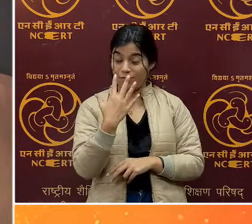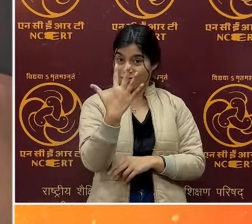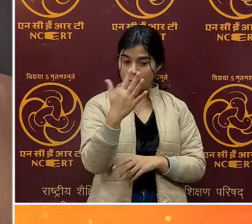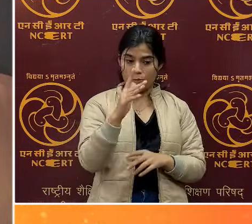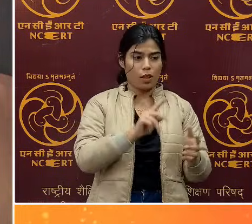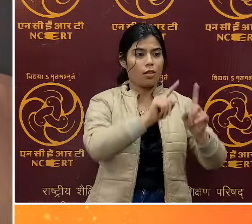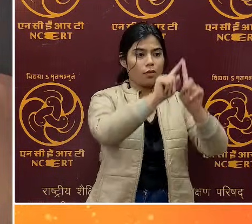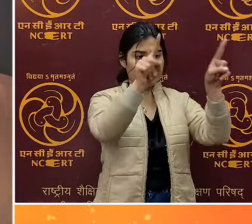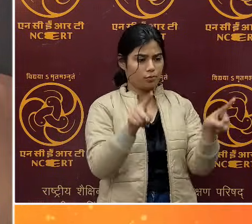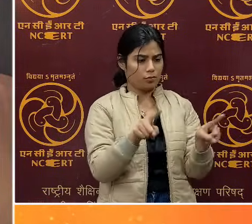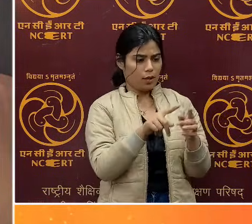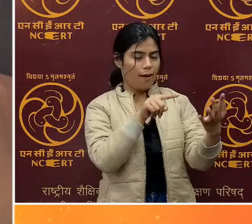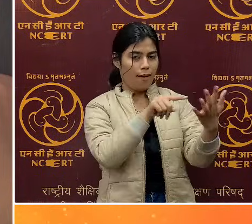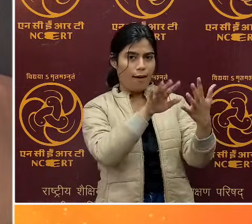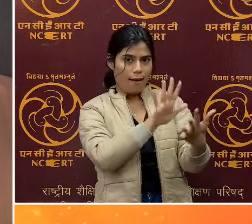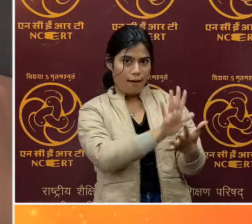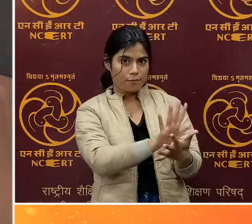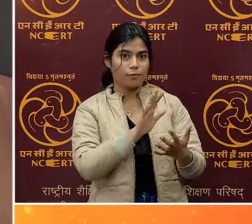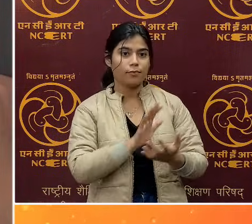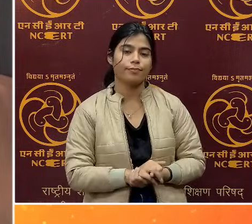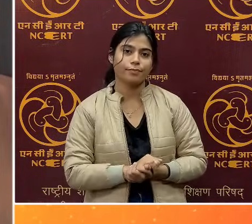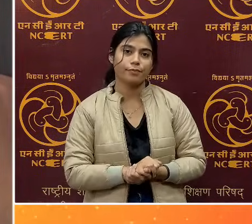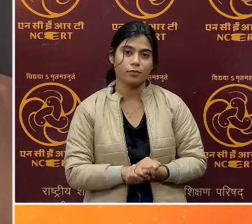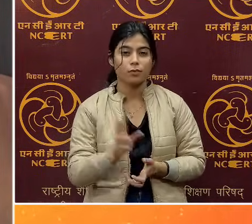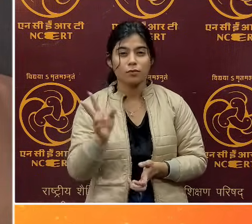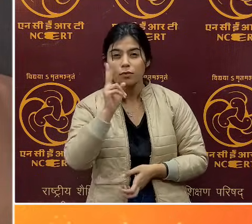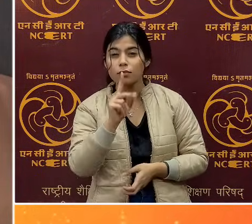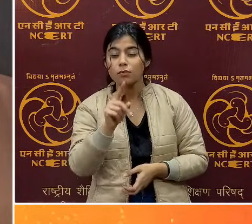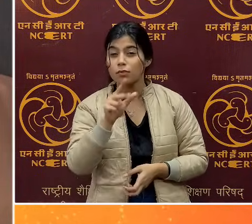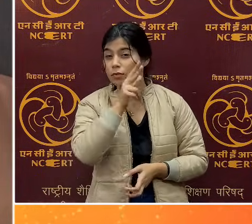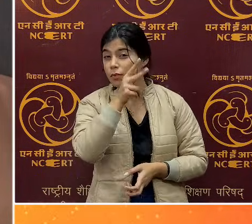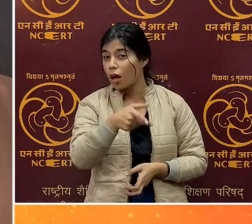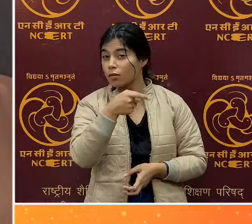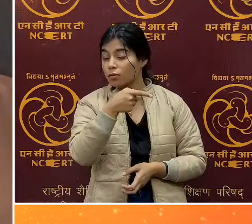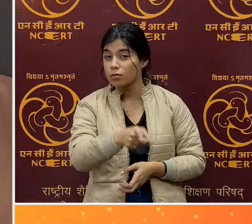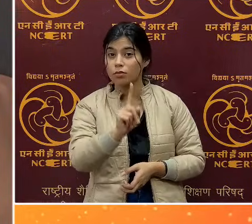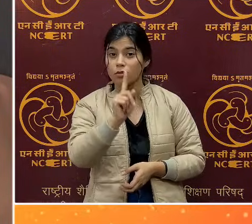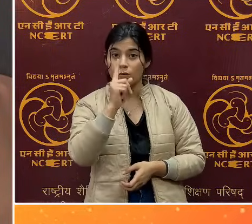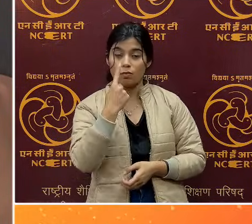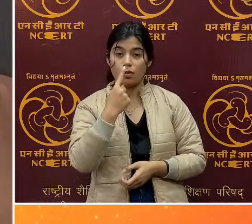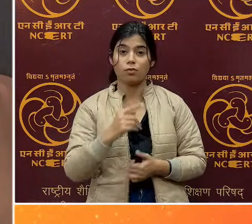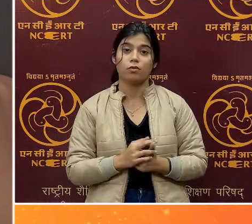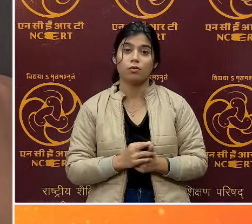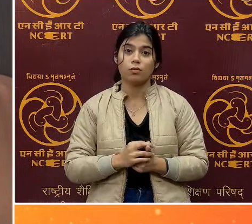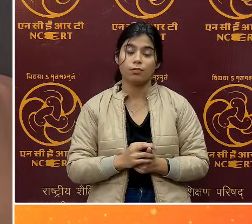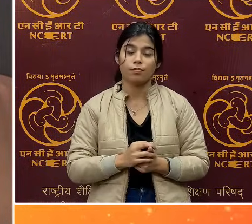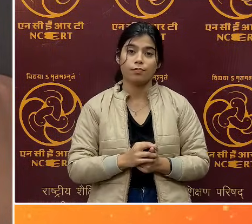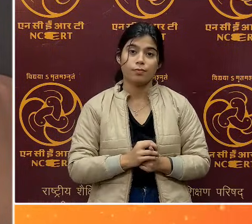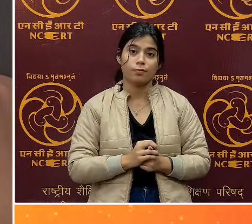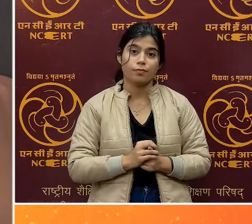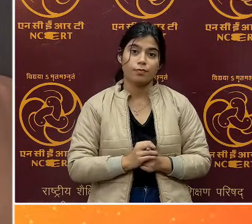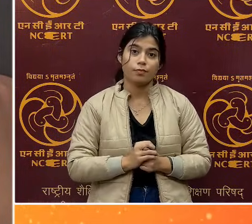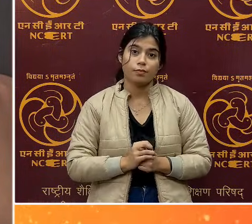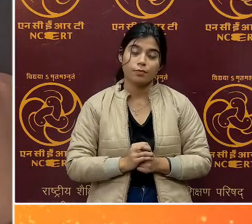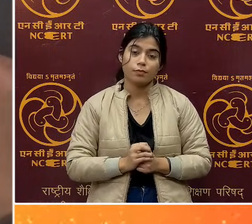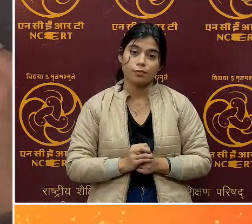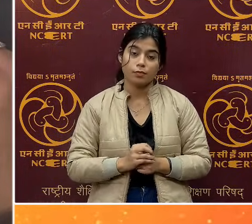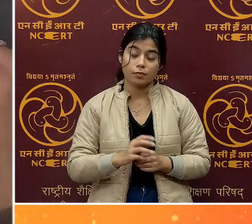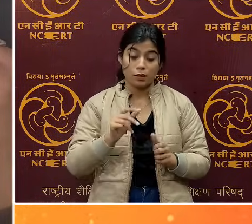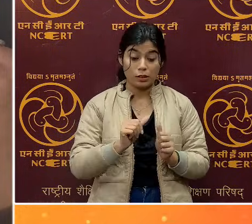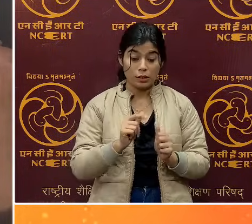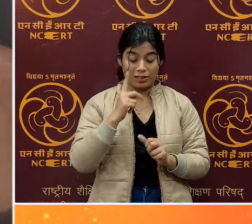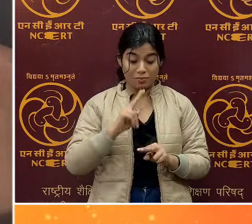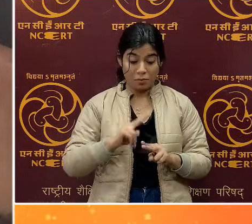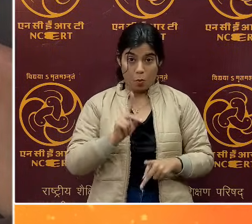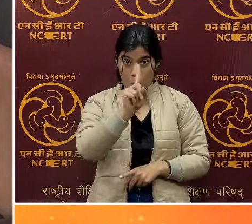somewhere here, so if you are say 1 meter, standing 1 meter away from the